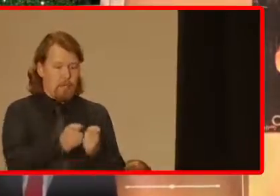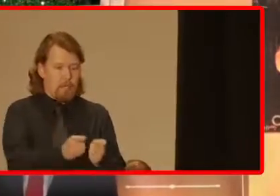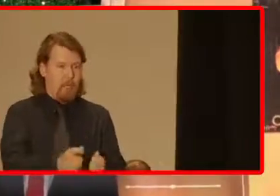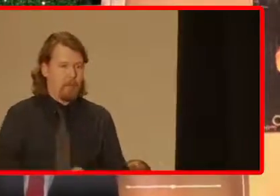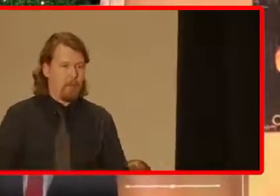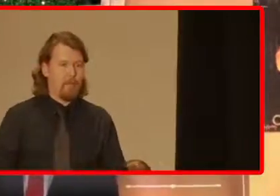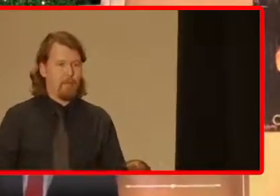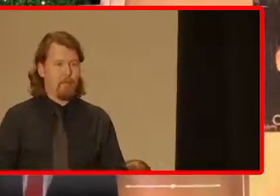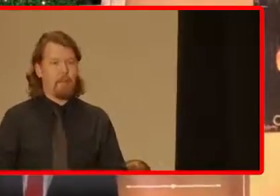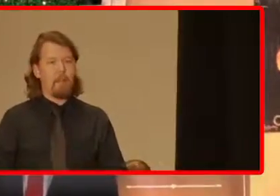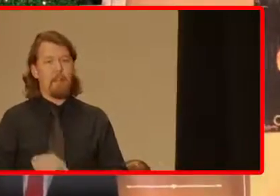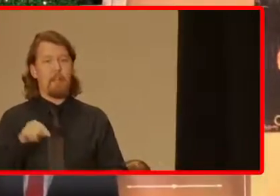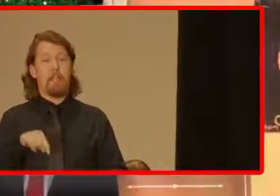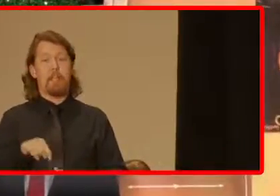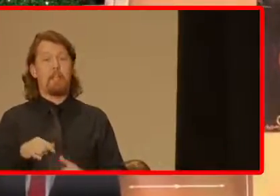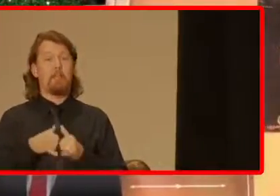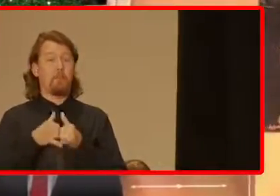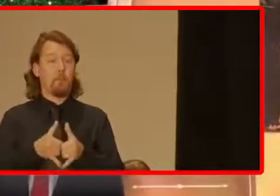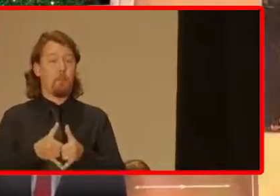This award,